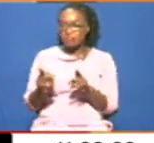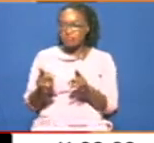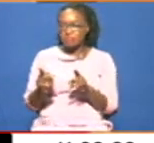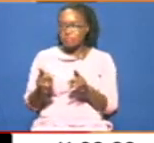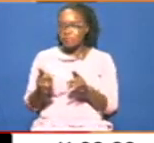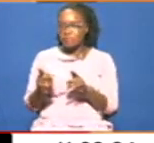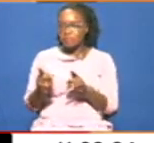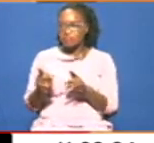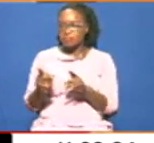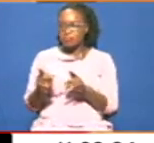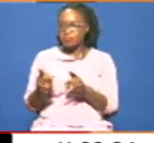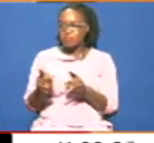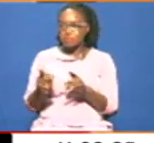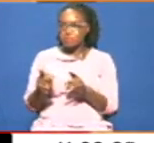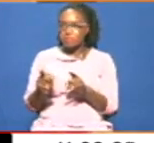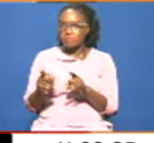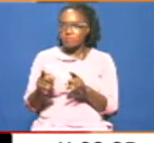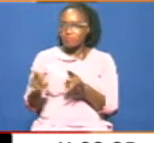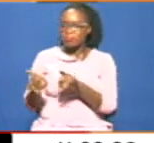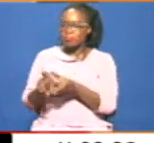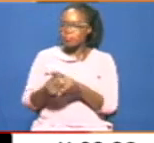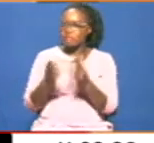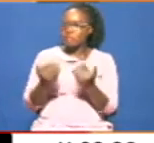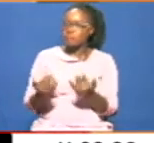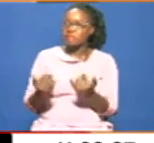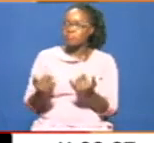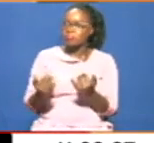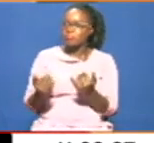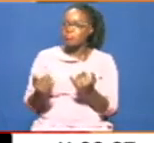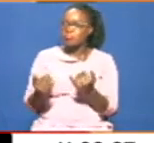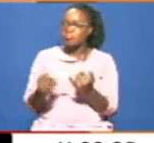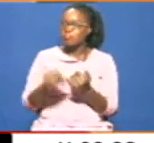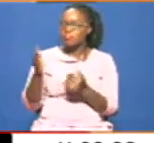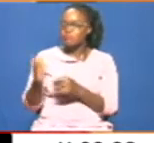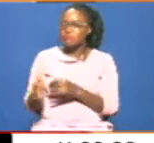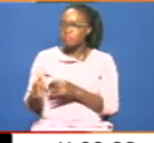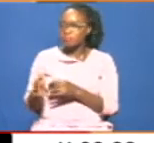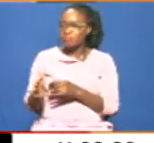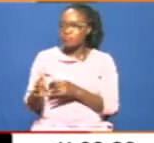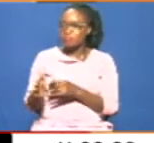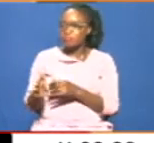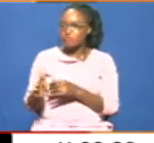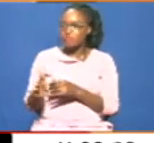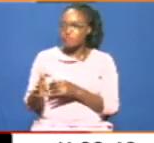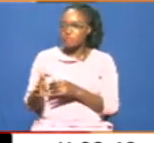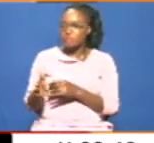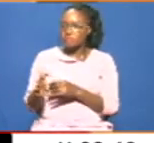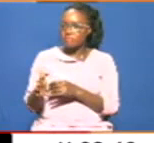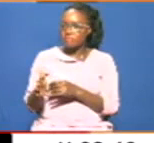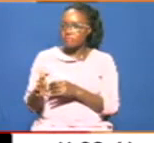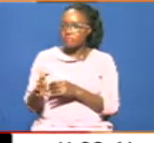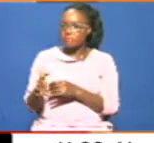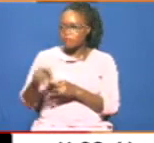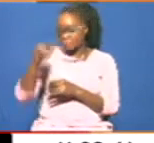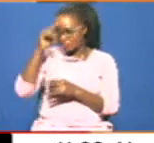that even now, the other side of it, I think there is, as you say, the government is